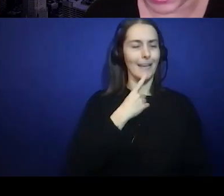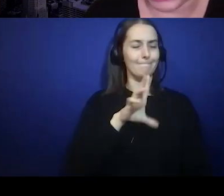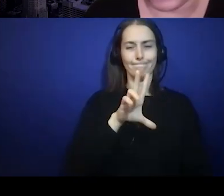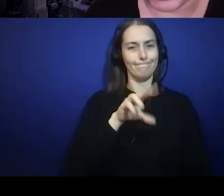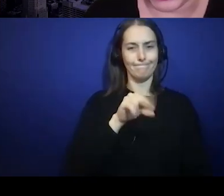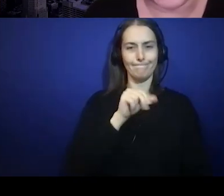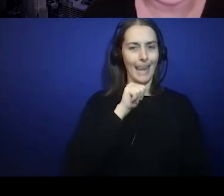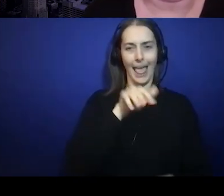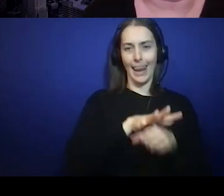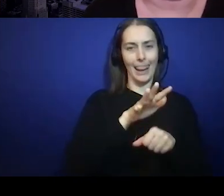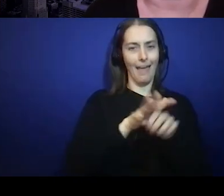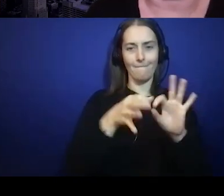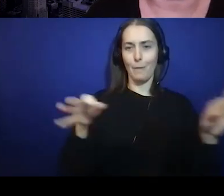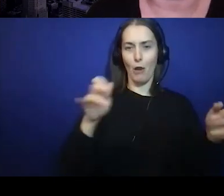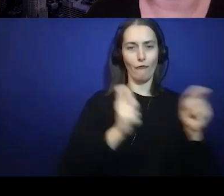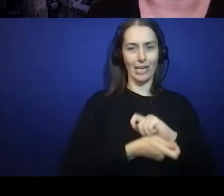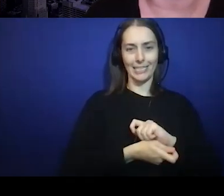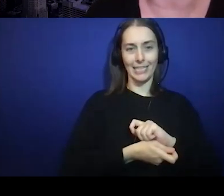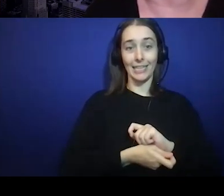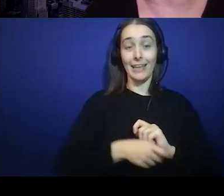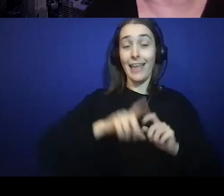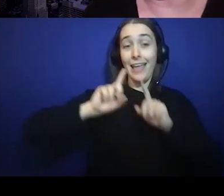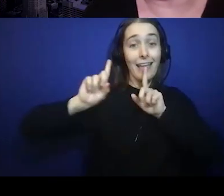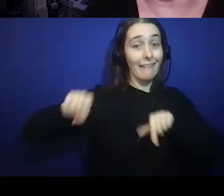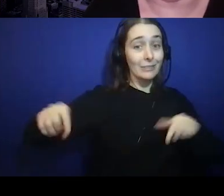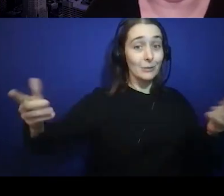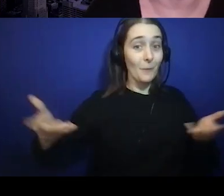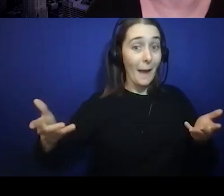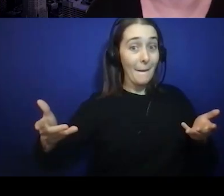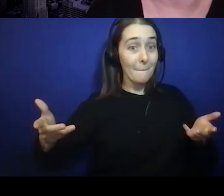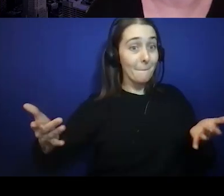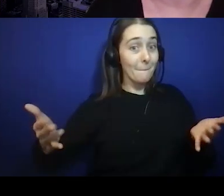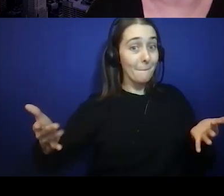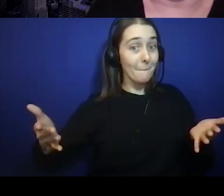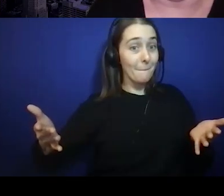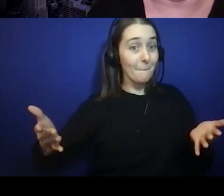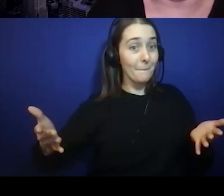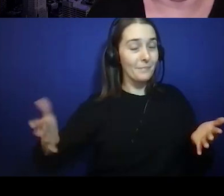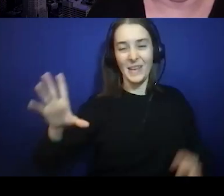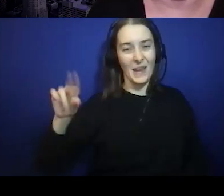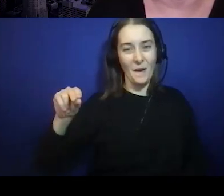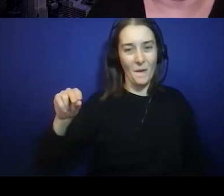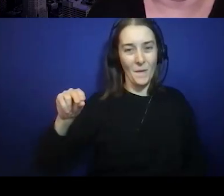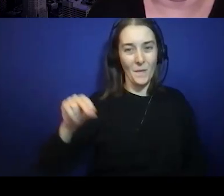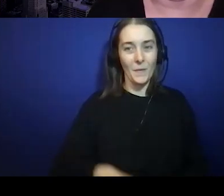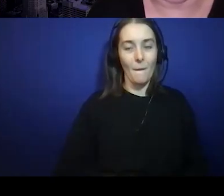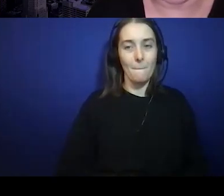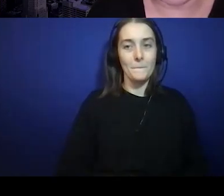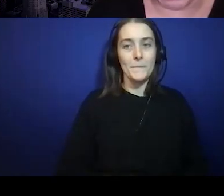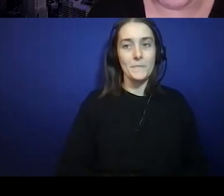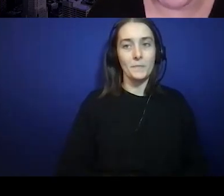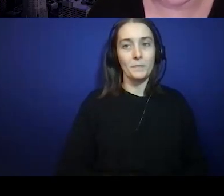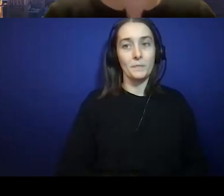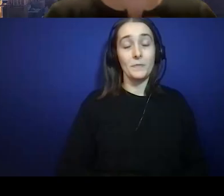no, this is not sufficient. And in this case, the answer is, drum roll, no. So